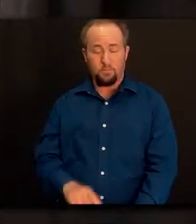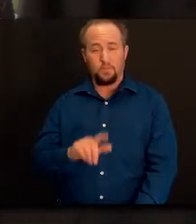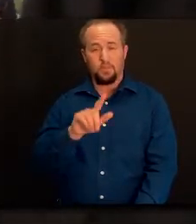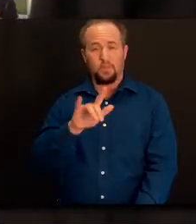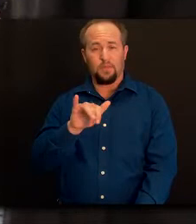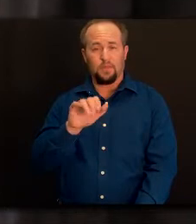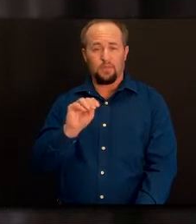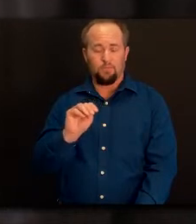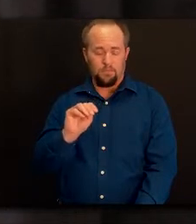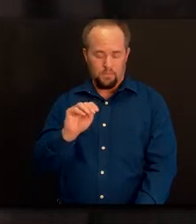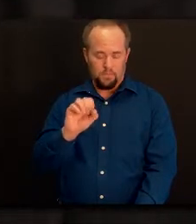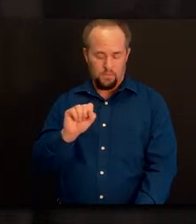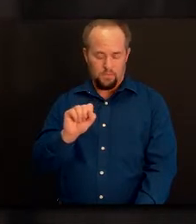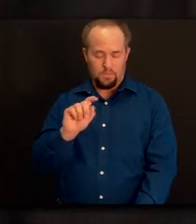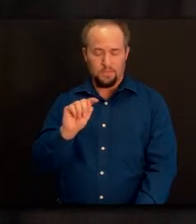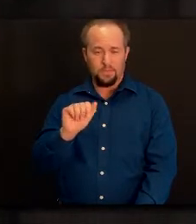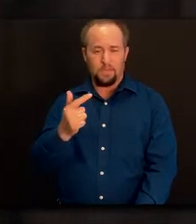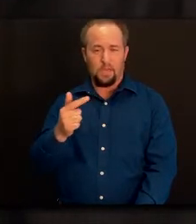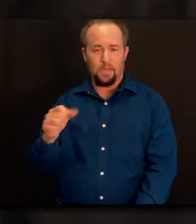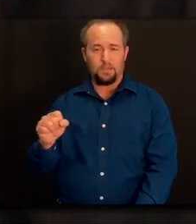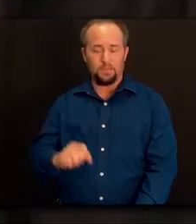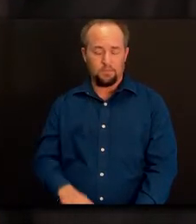Liam Cooper Staggs.